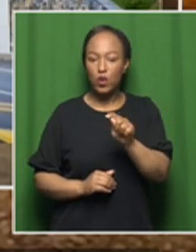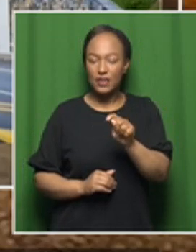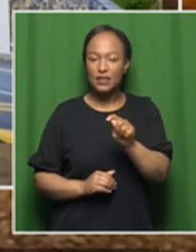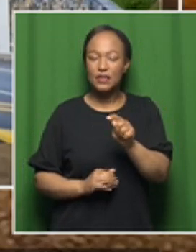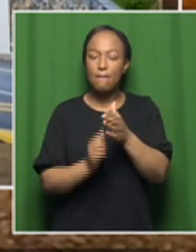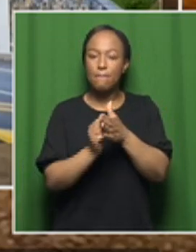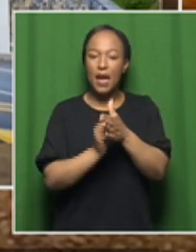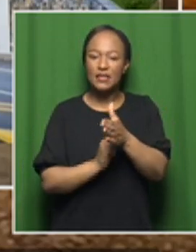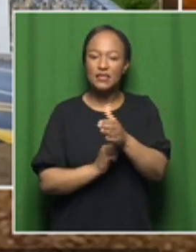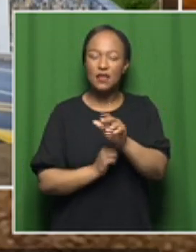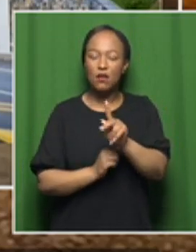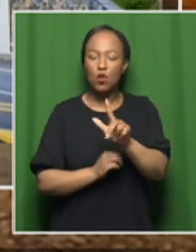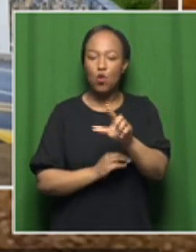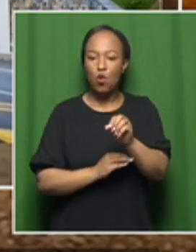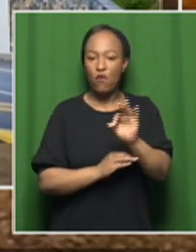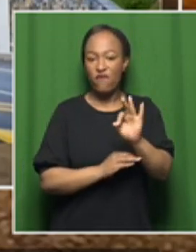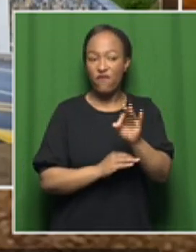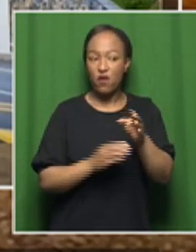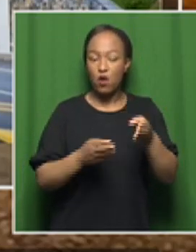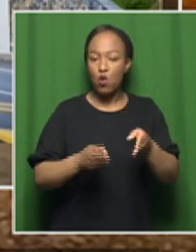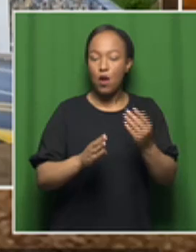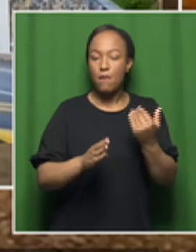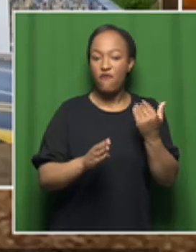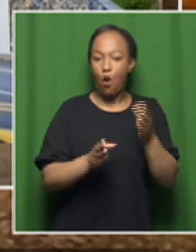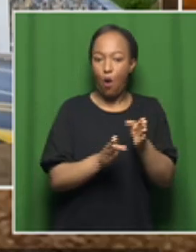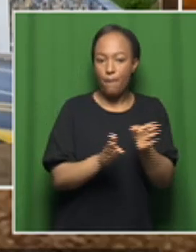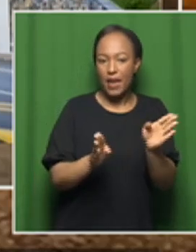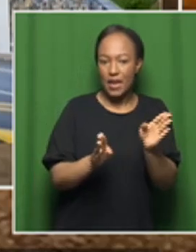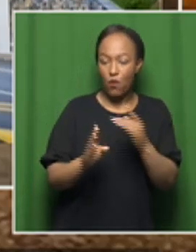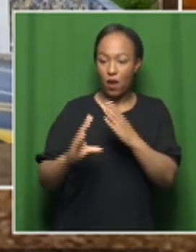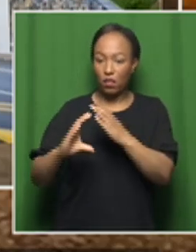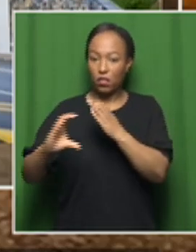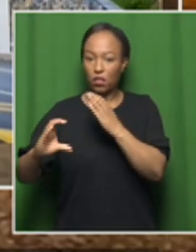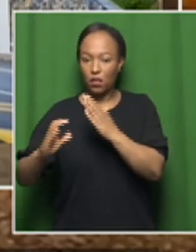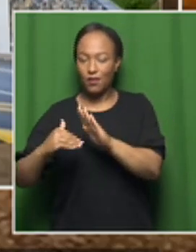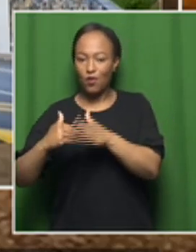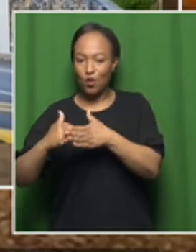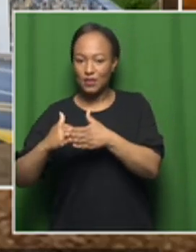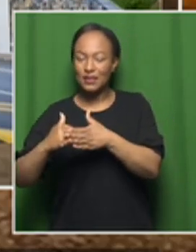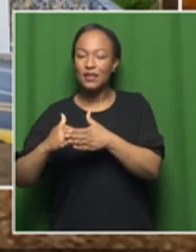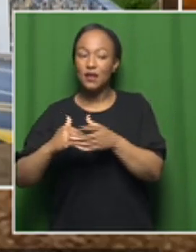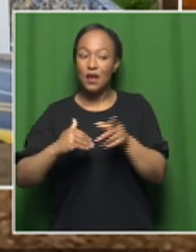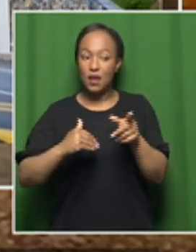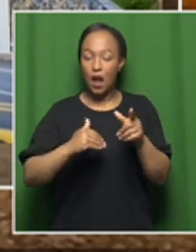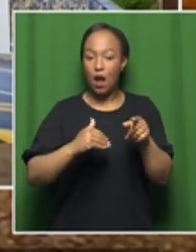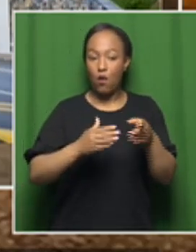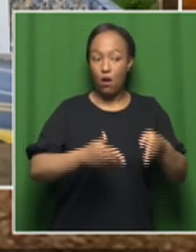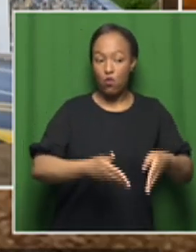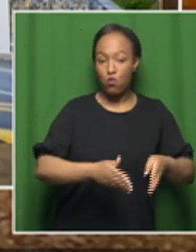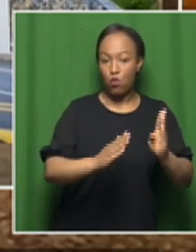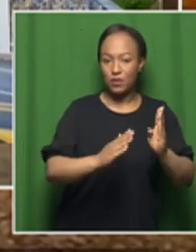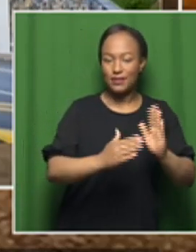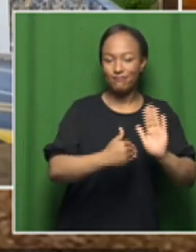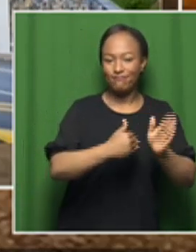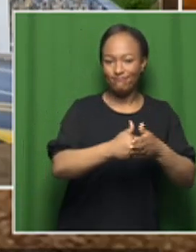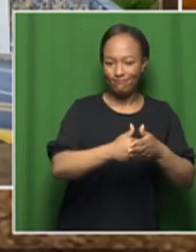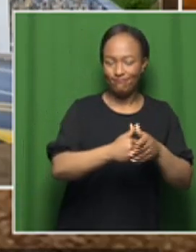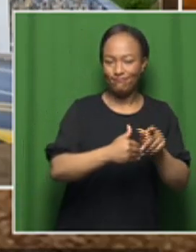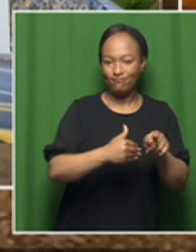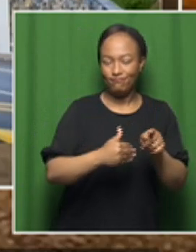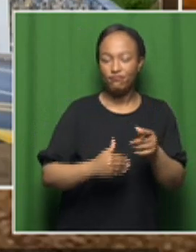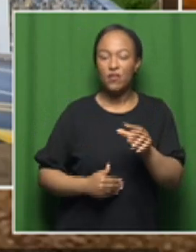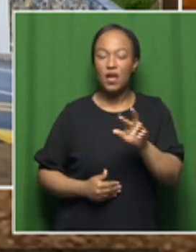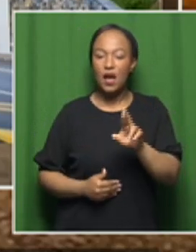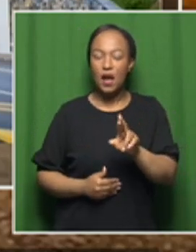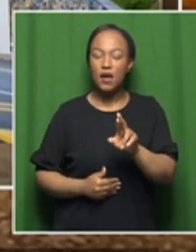anyway for roadworks. That reopened during the closure of the Huguenot Tunnel, but the Toys Kloof Pass has now been closed again. So the R101 is closed,